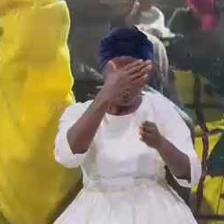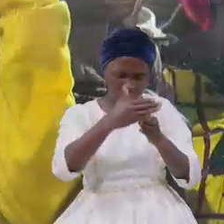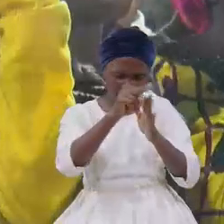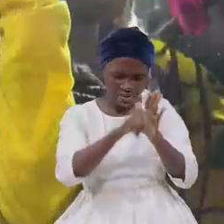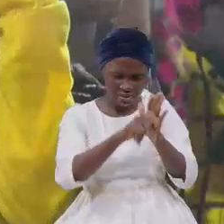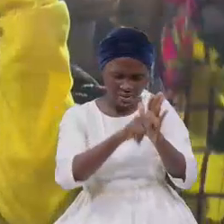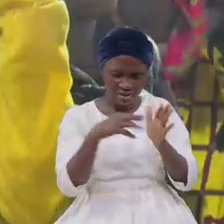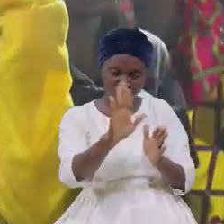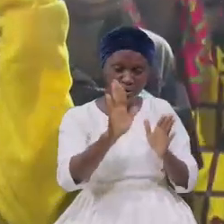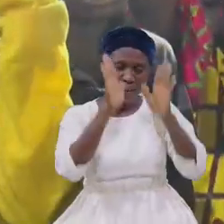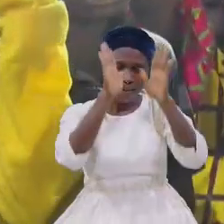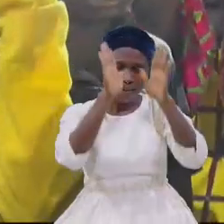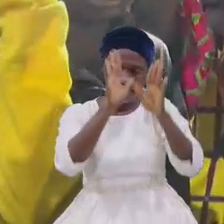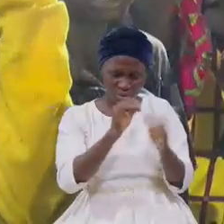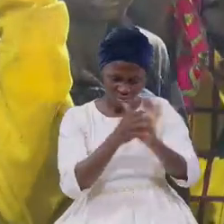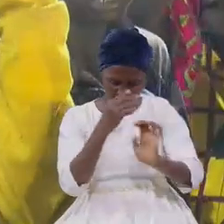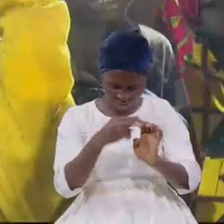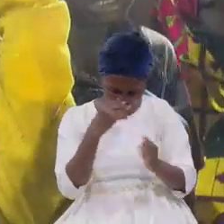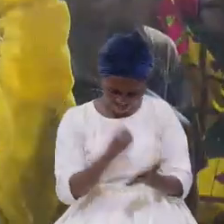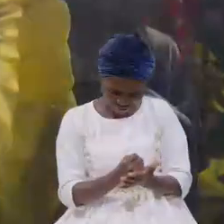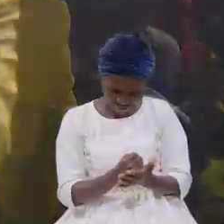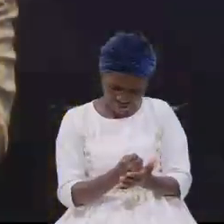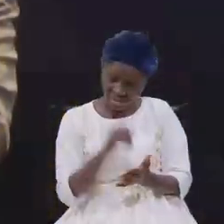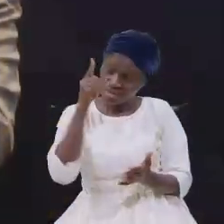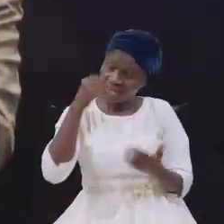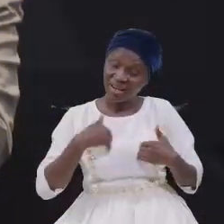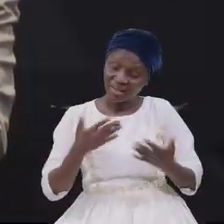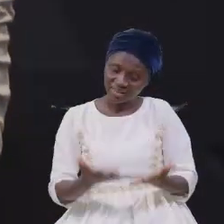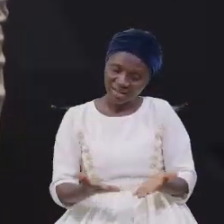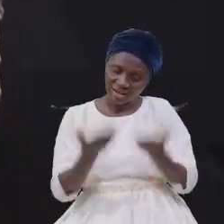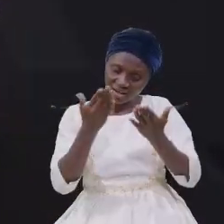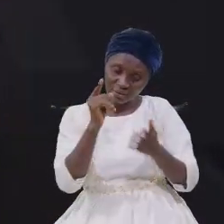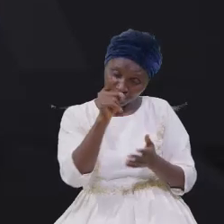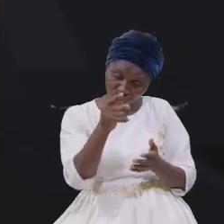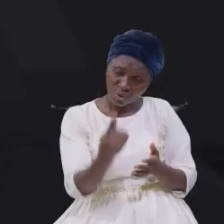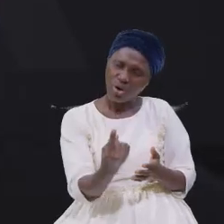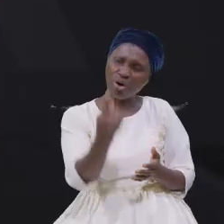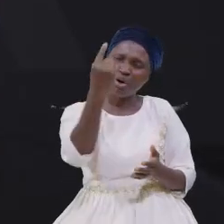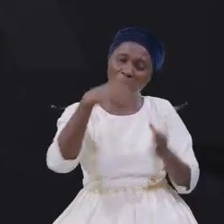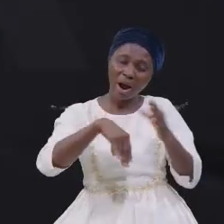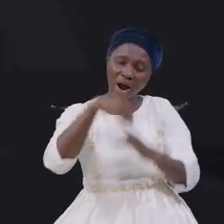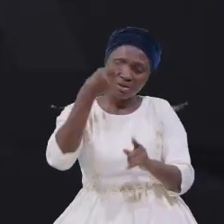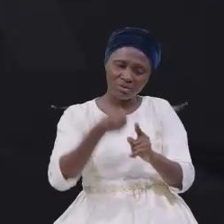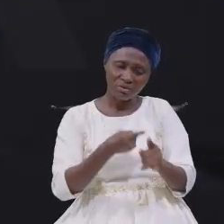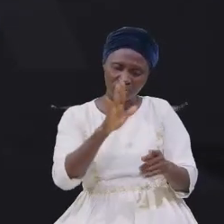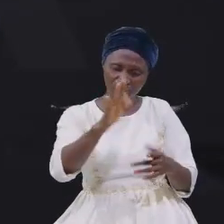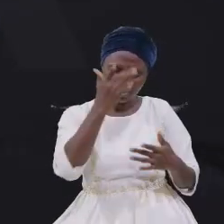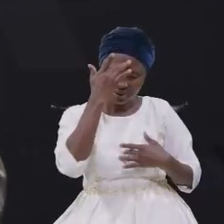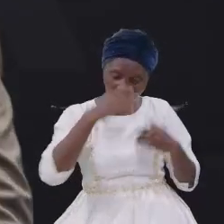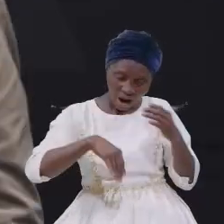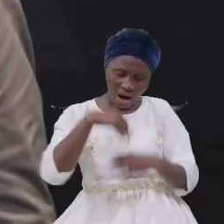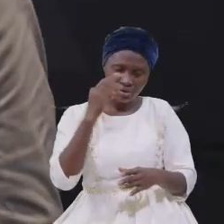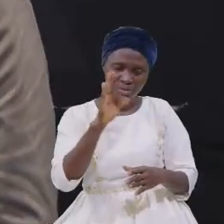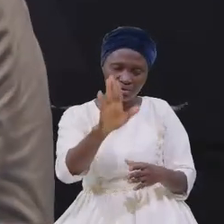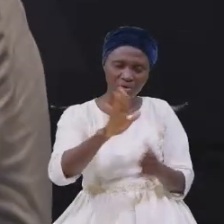miracle. He has lifted you up from your sickness, from your infirmity.